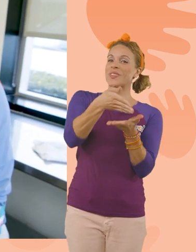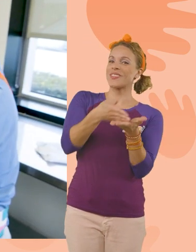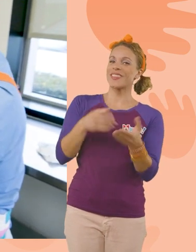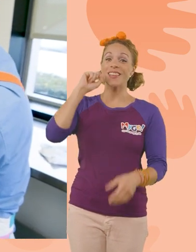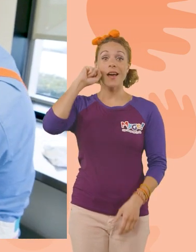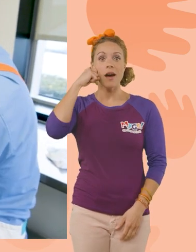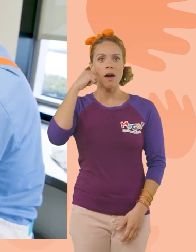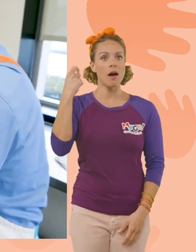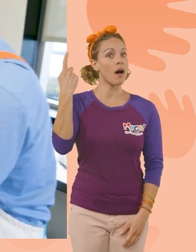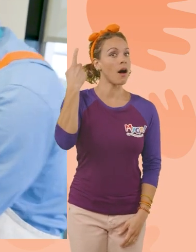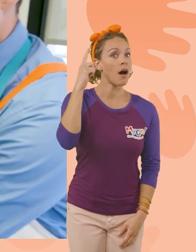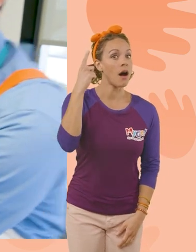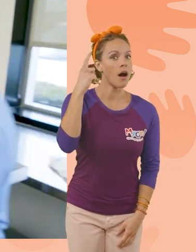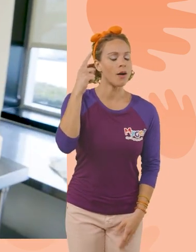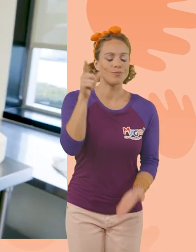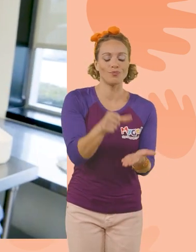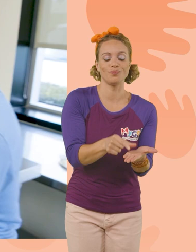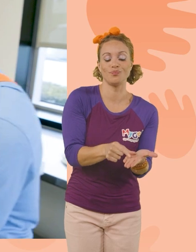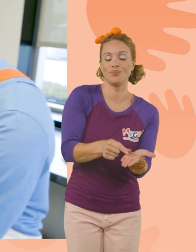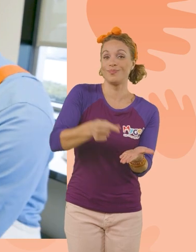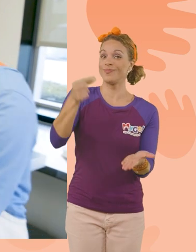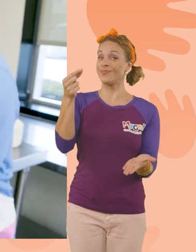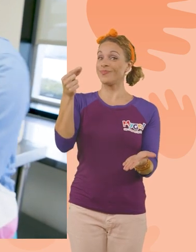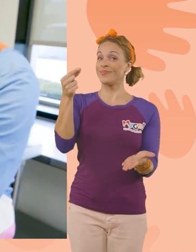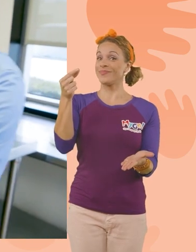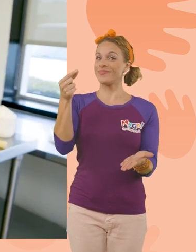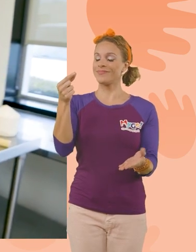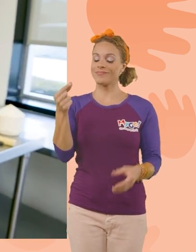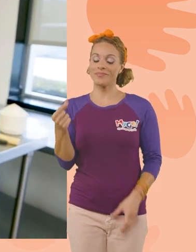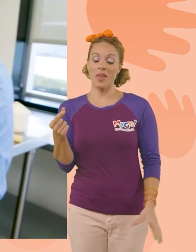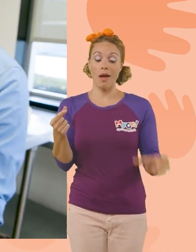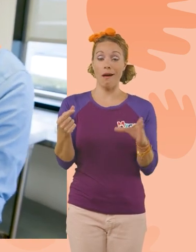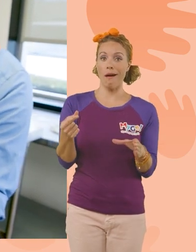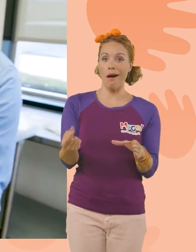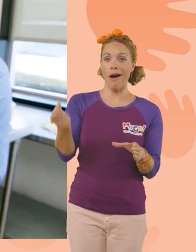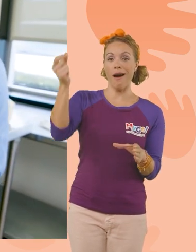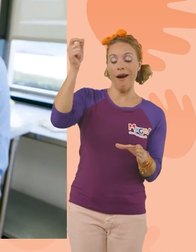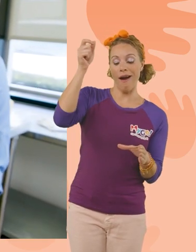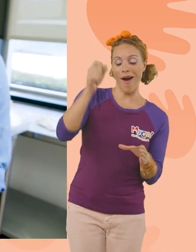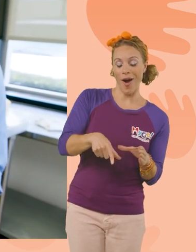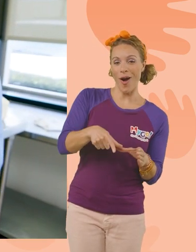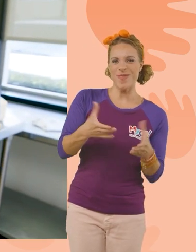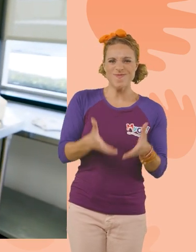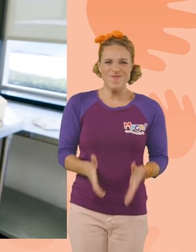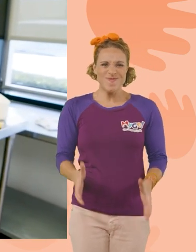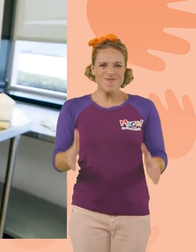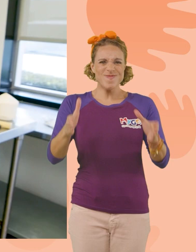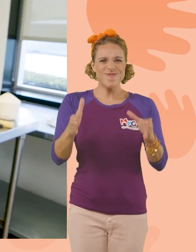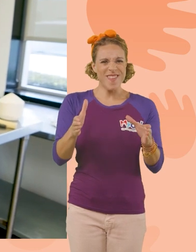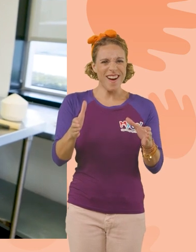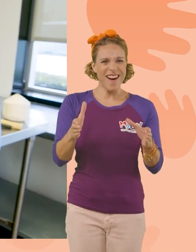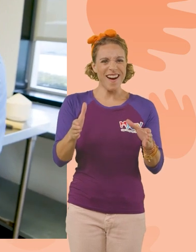apples, so then you pull them out, and then you can put them right in our big